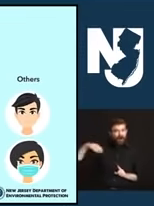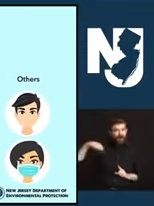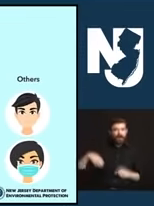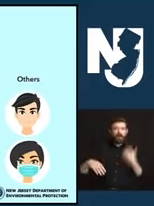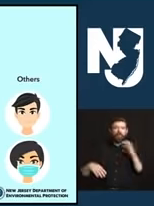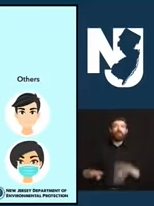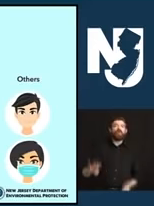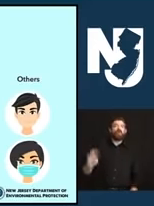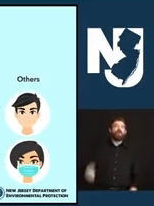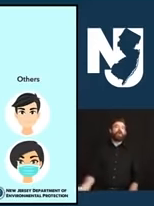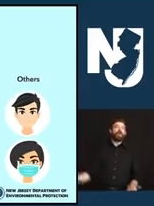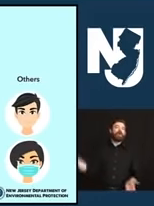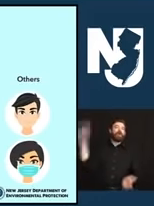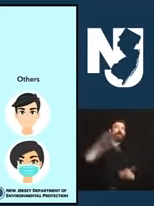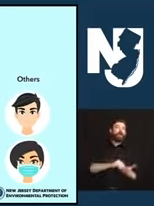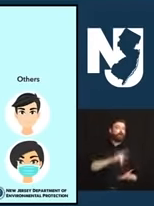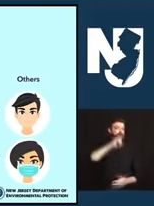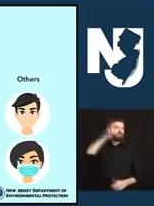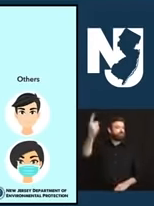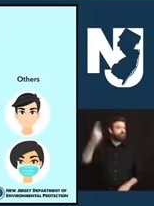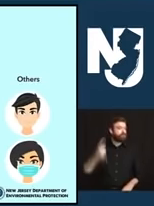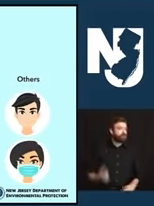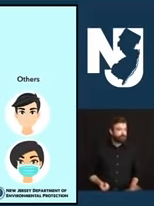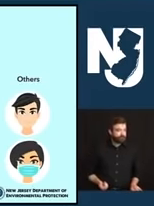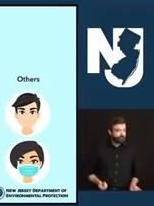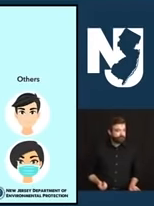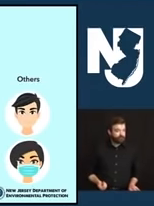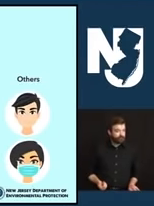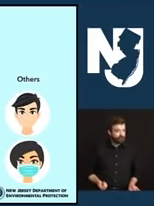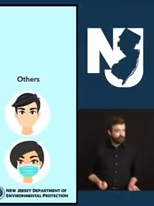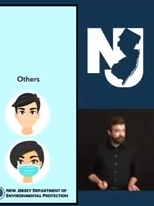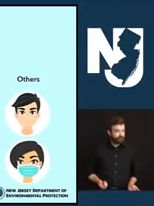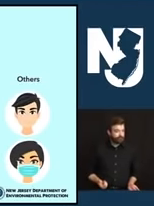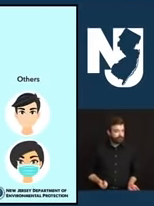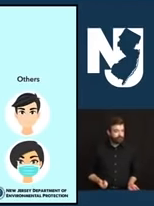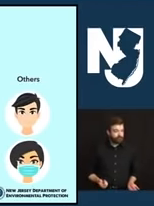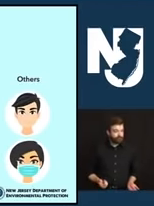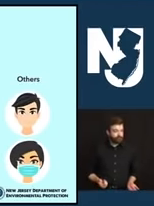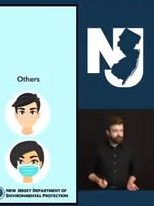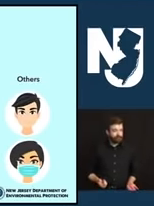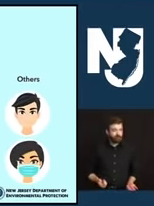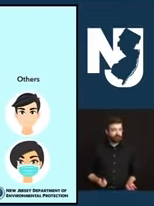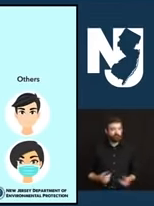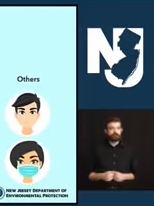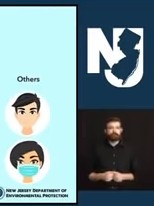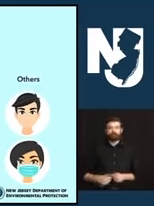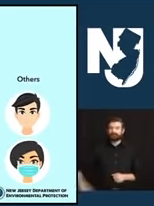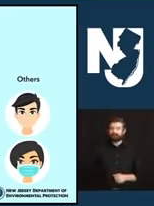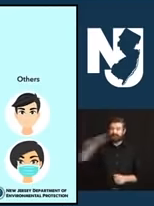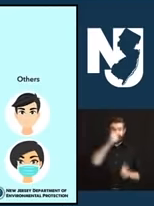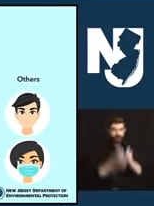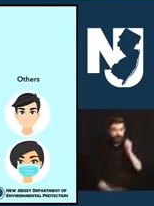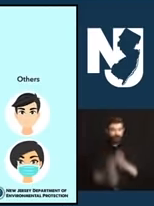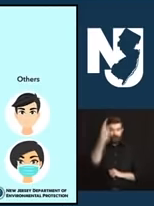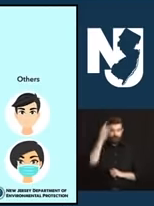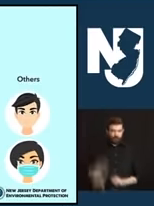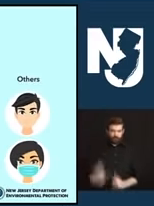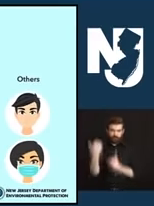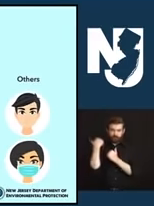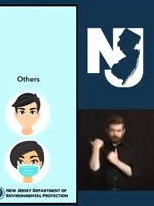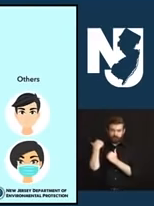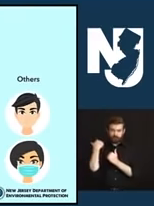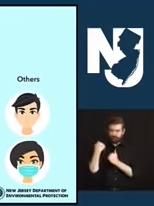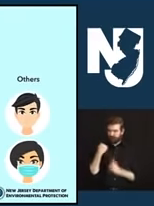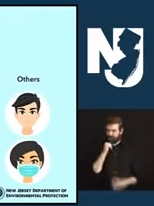do it by ourselves, just as you've been doing it all along. We need every single one of you along for the ride. This is the